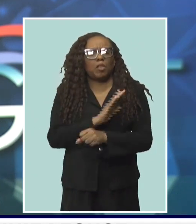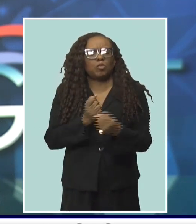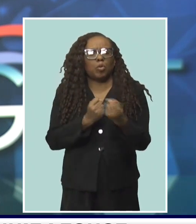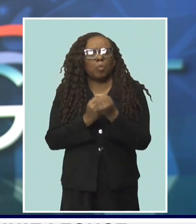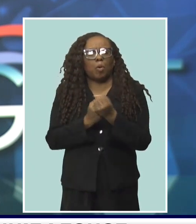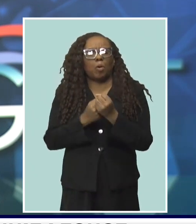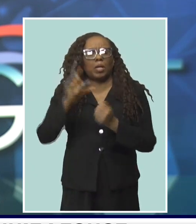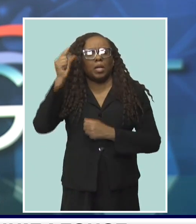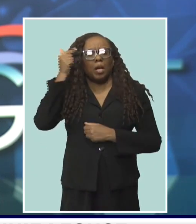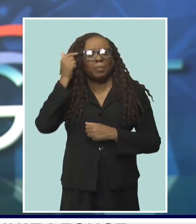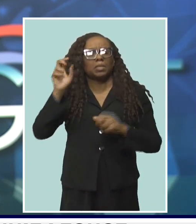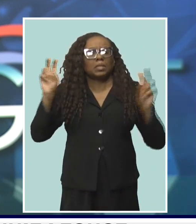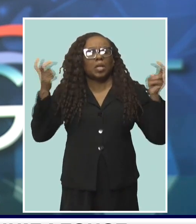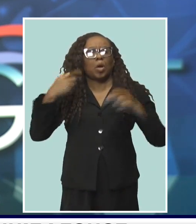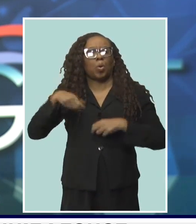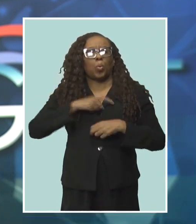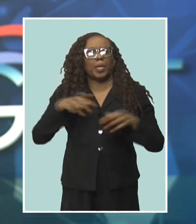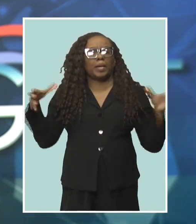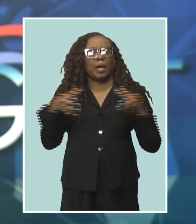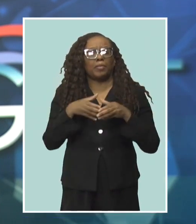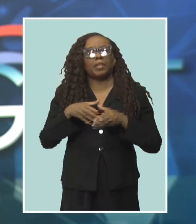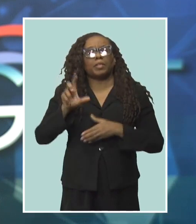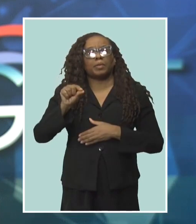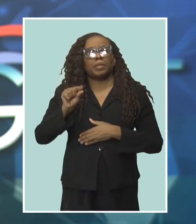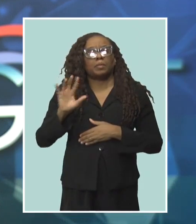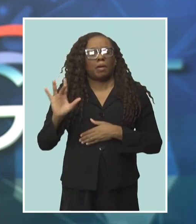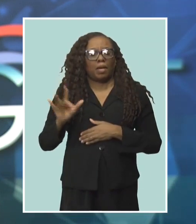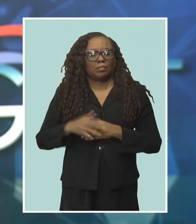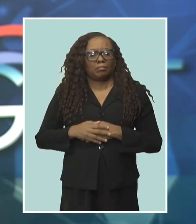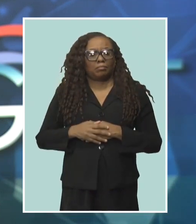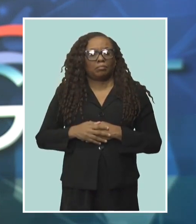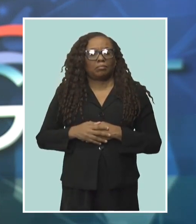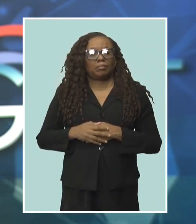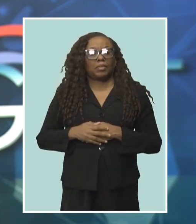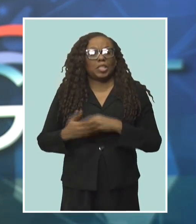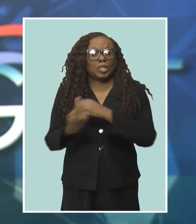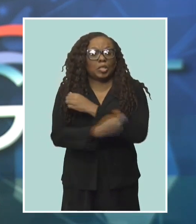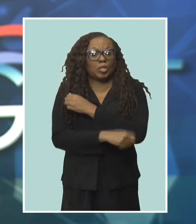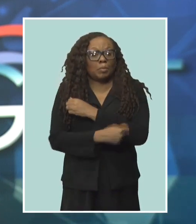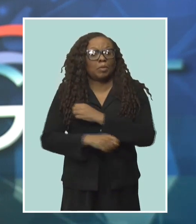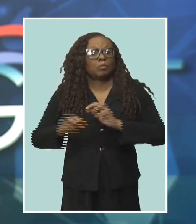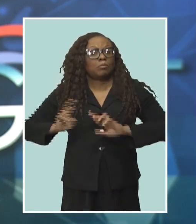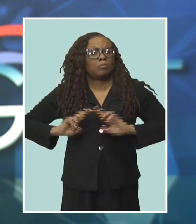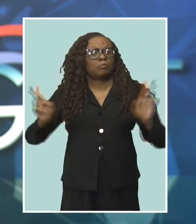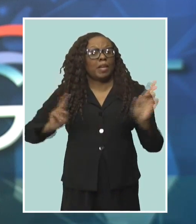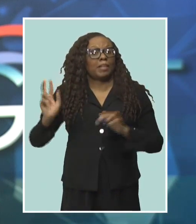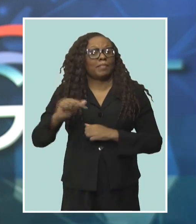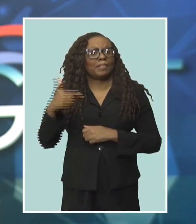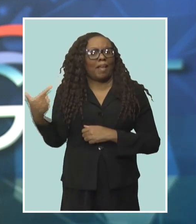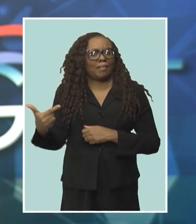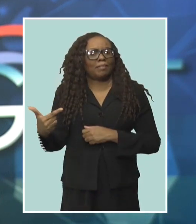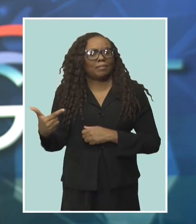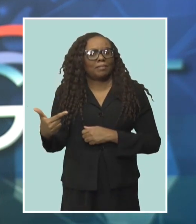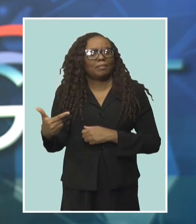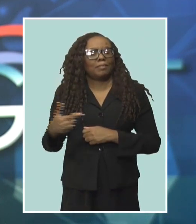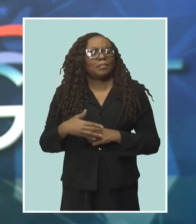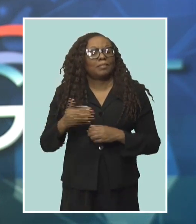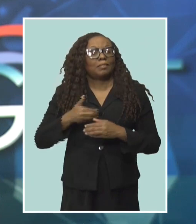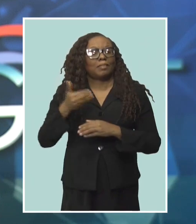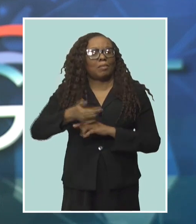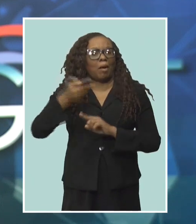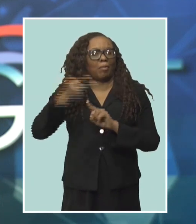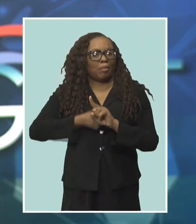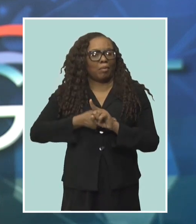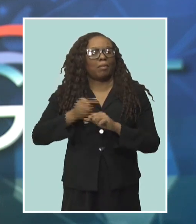support behind government's Regathering 2025 initiative. This as the parish of St. Thomas prepares to host its regathering activities next